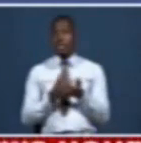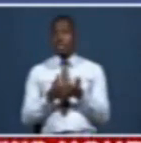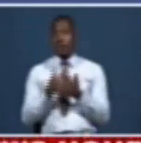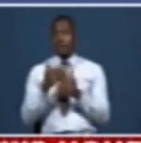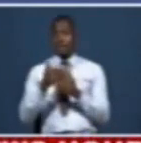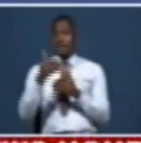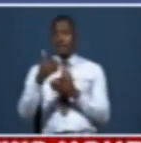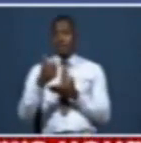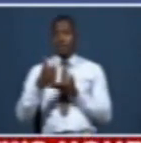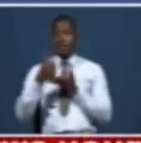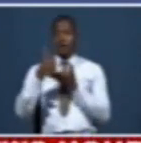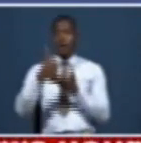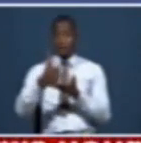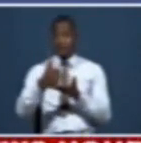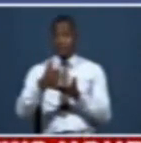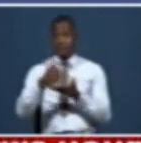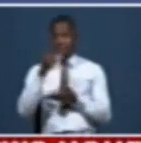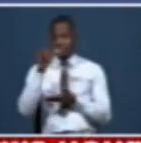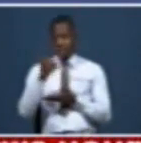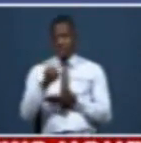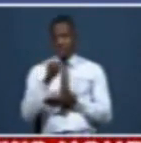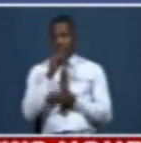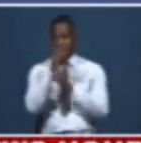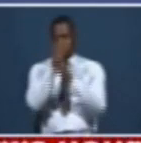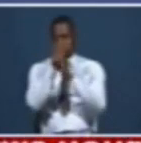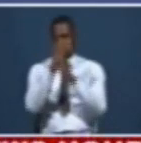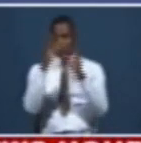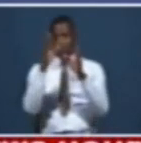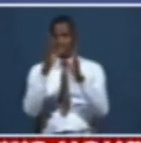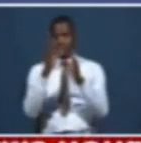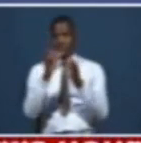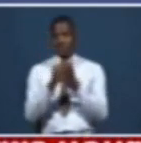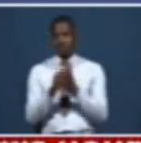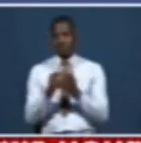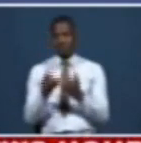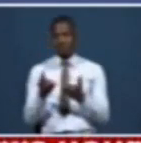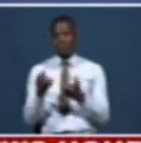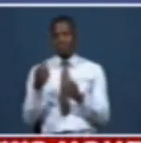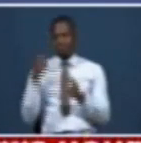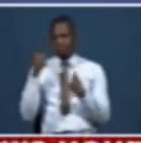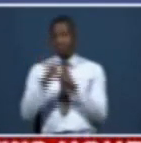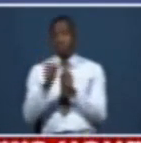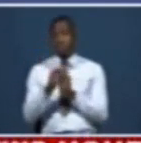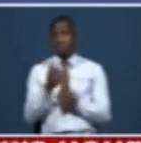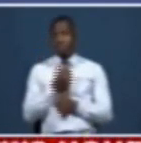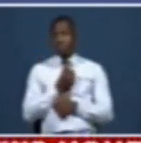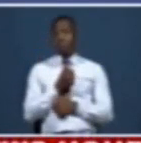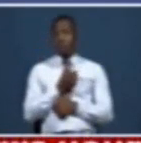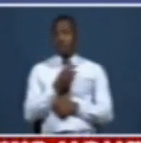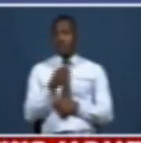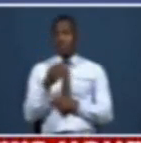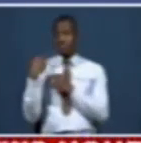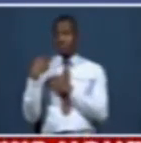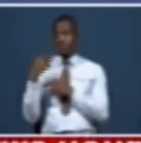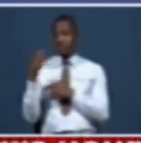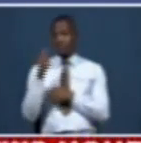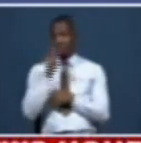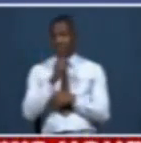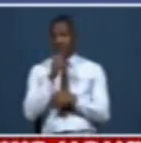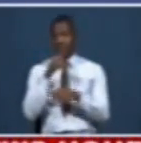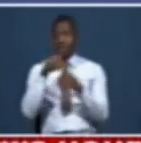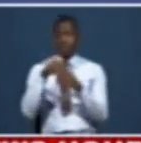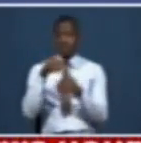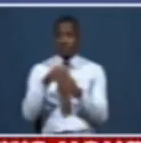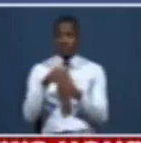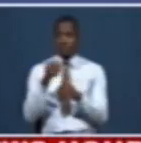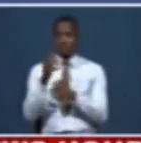beyond aid. This is a vision that resonates with my government's emphasis on the role of private investments